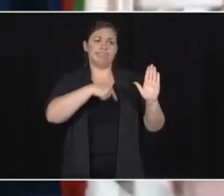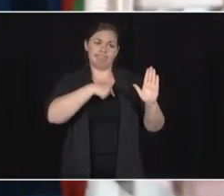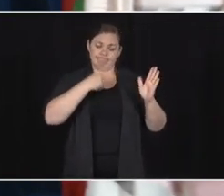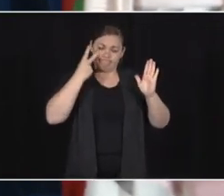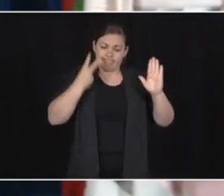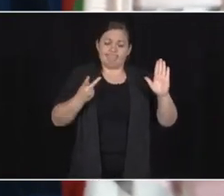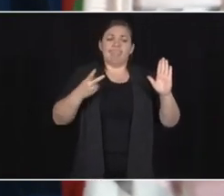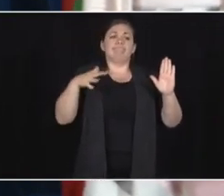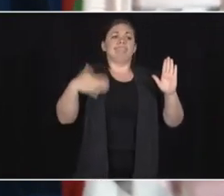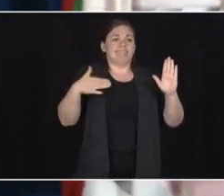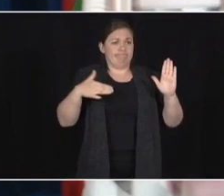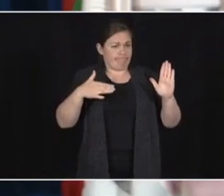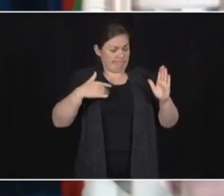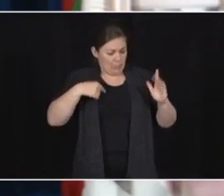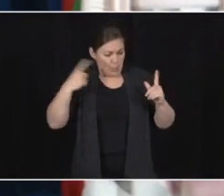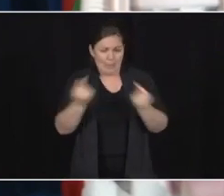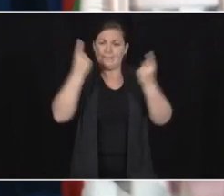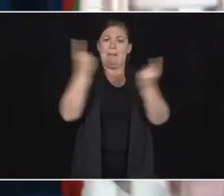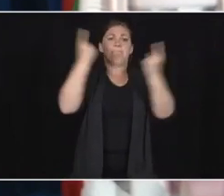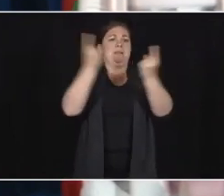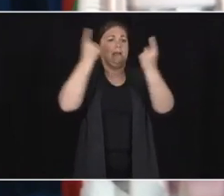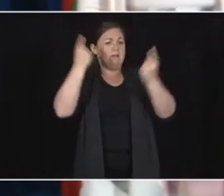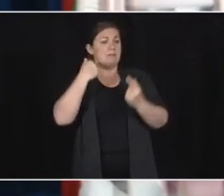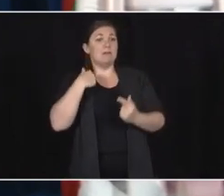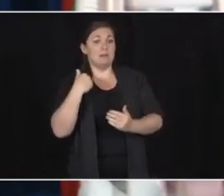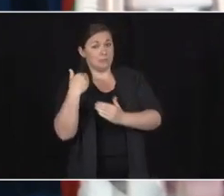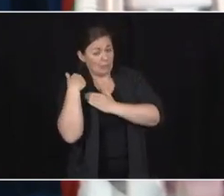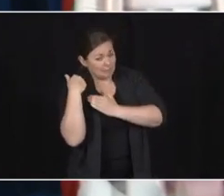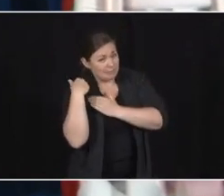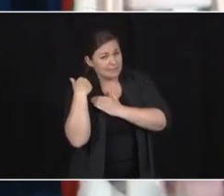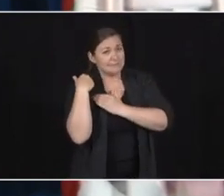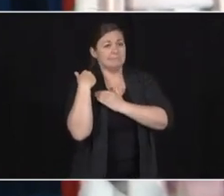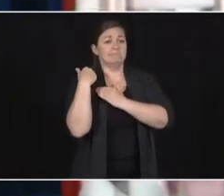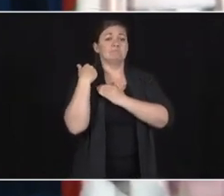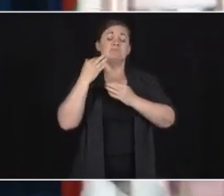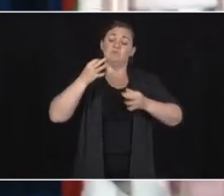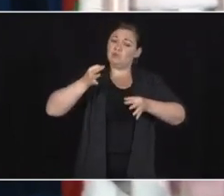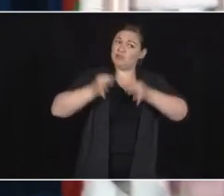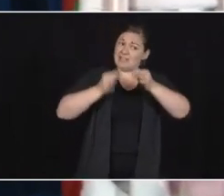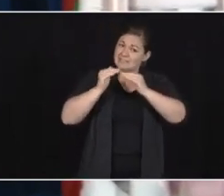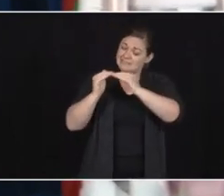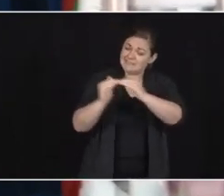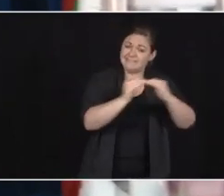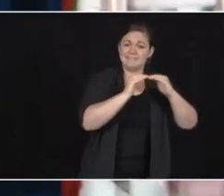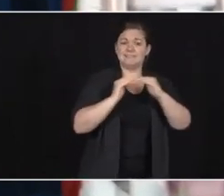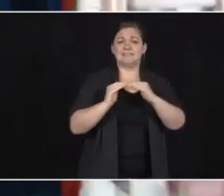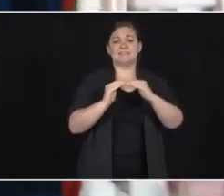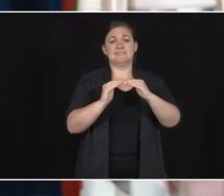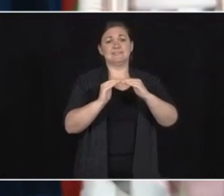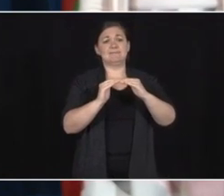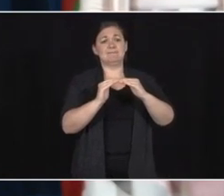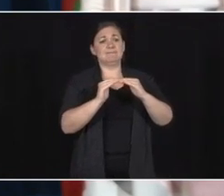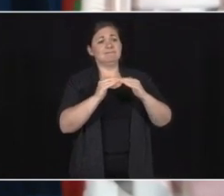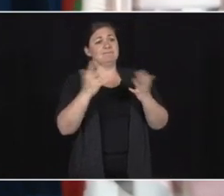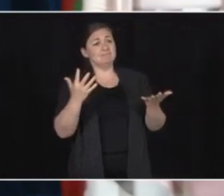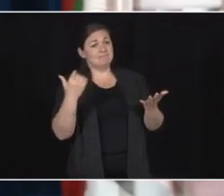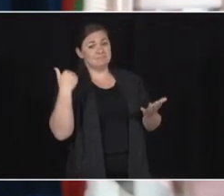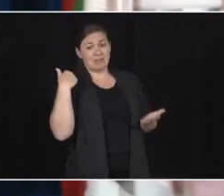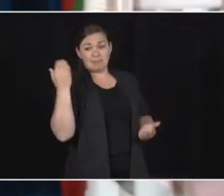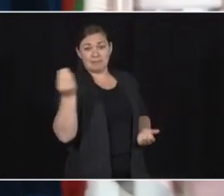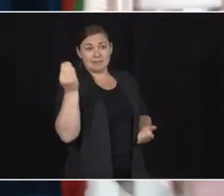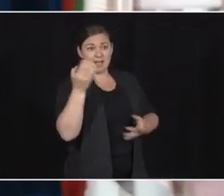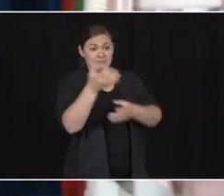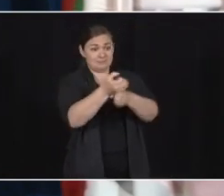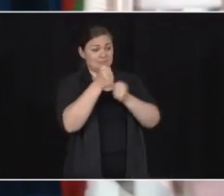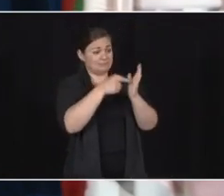can be accountability, that there can be justice. And as soon as we received this report on Monday, we launched